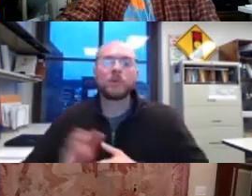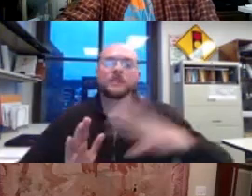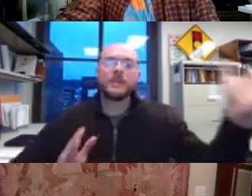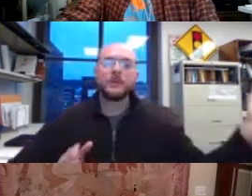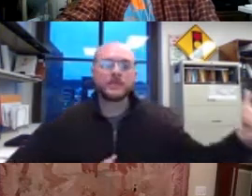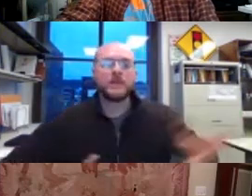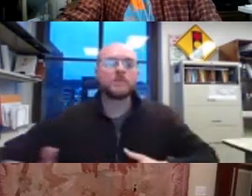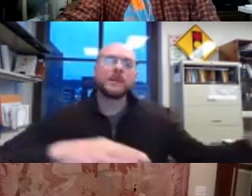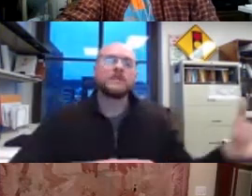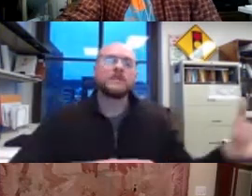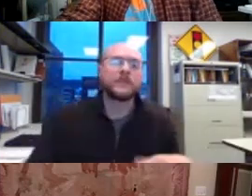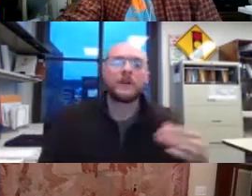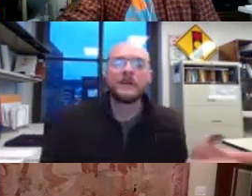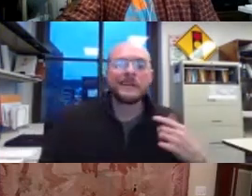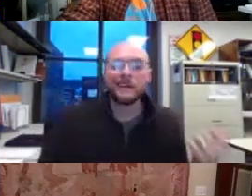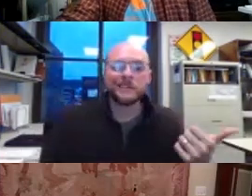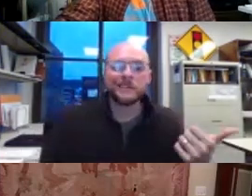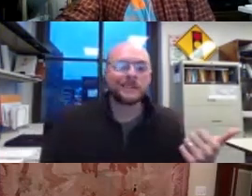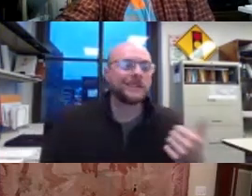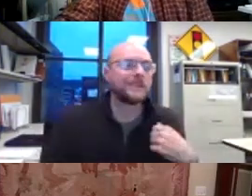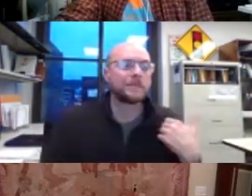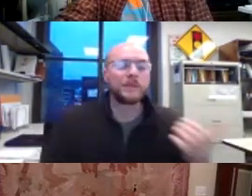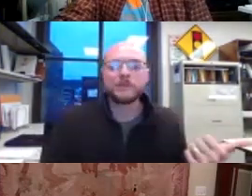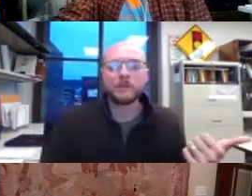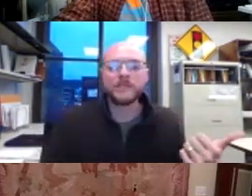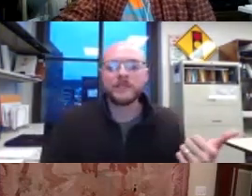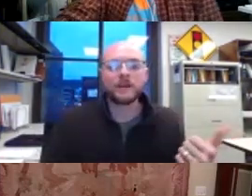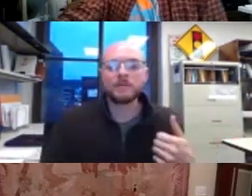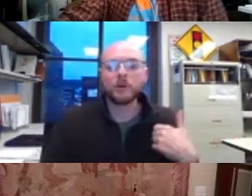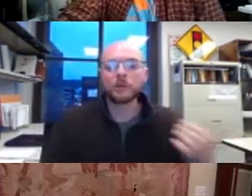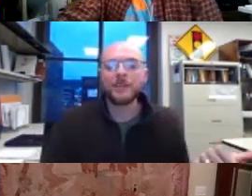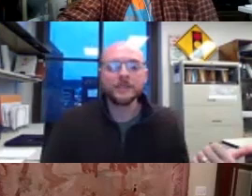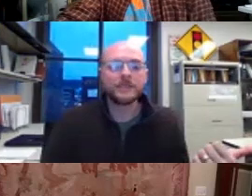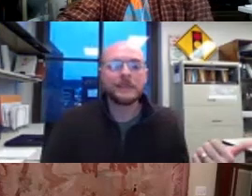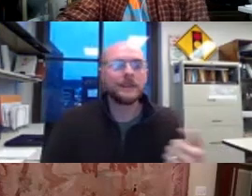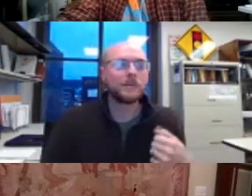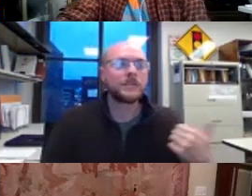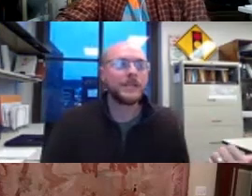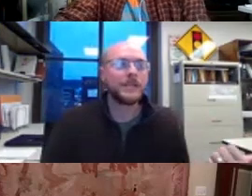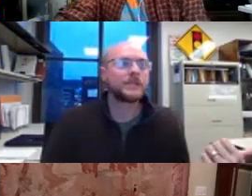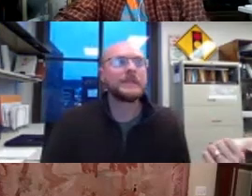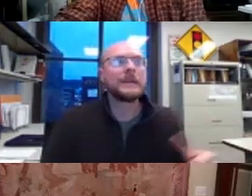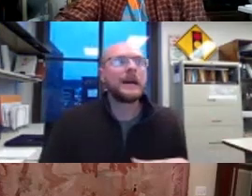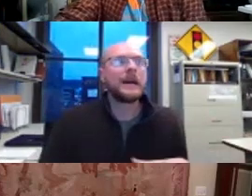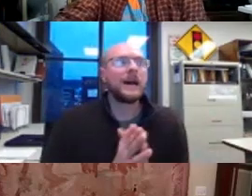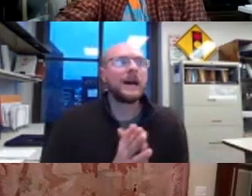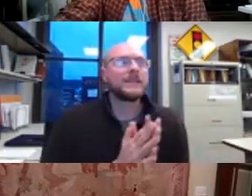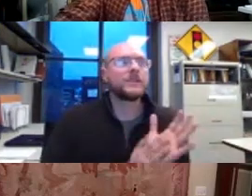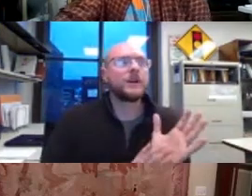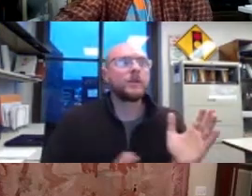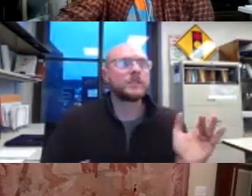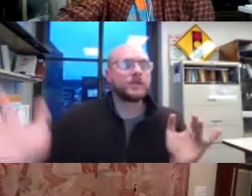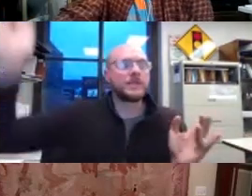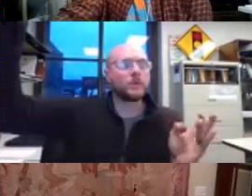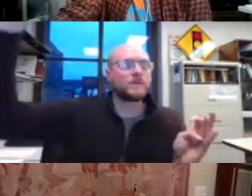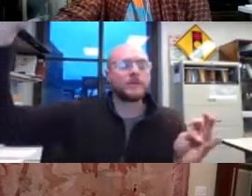are more circuitous have more turns. First of all, turns are the place where we see our most crashes, are most dangerous. And